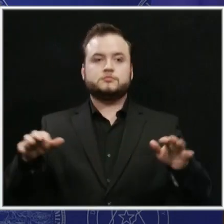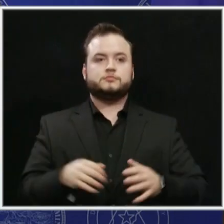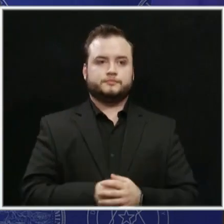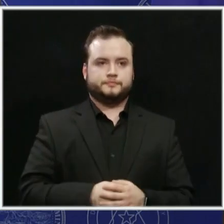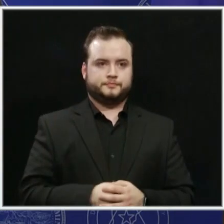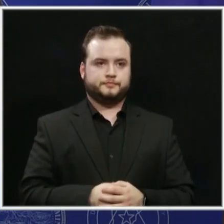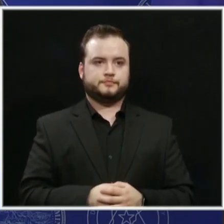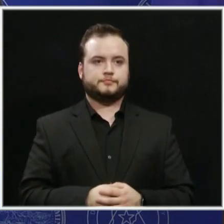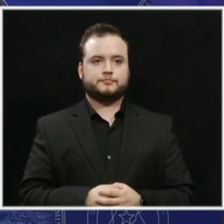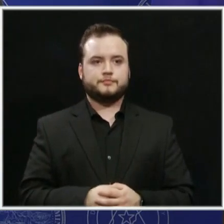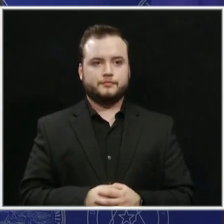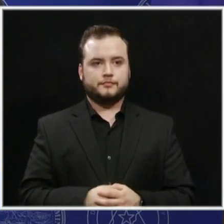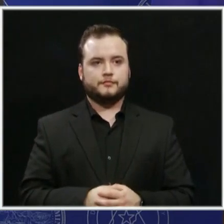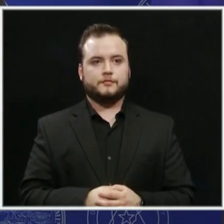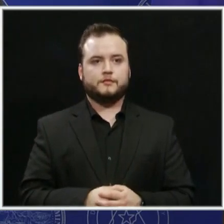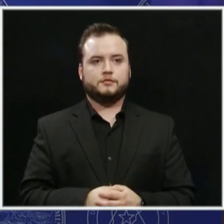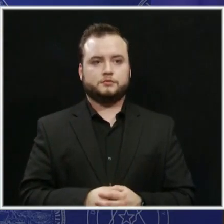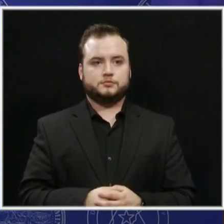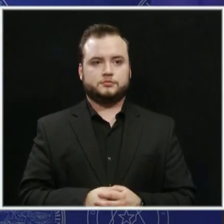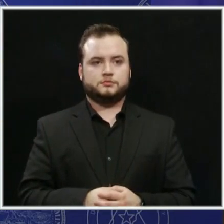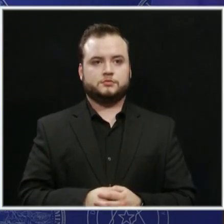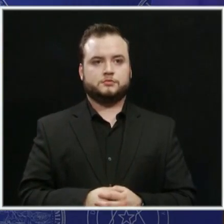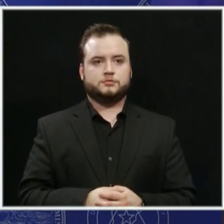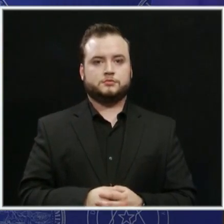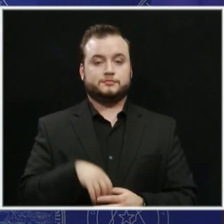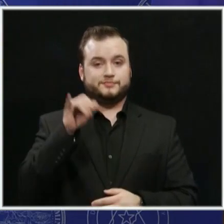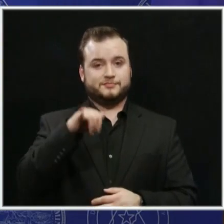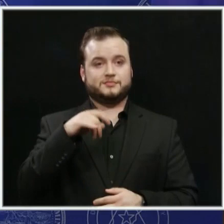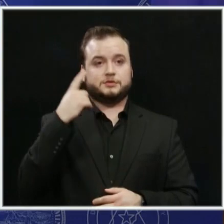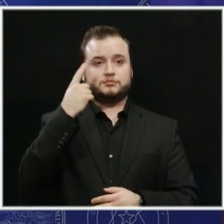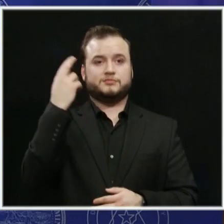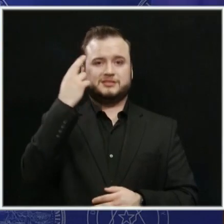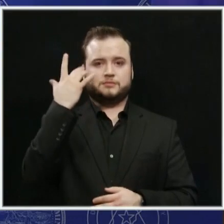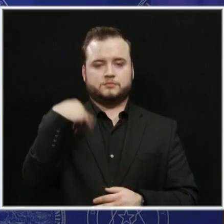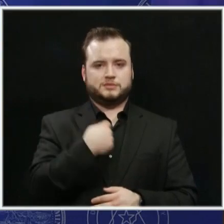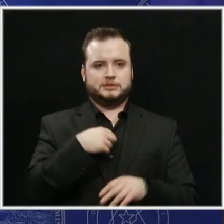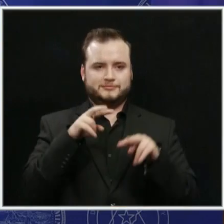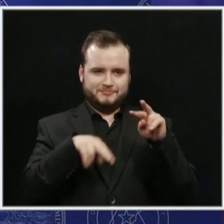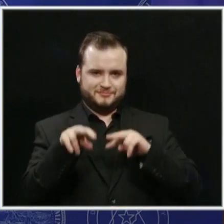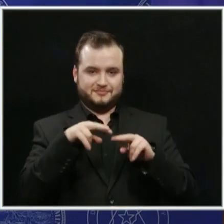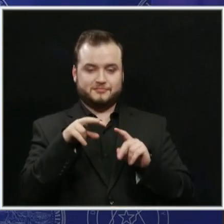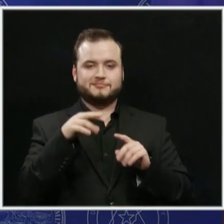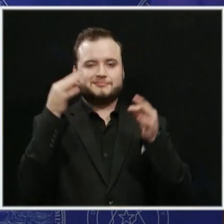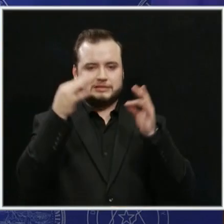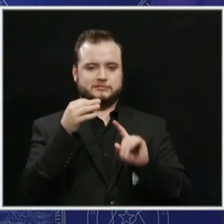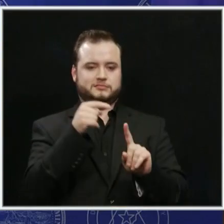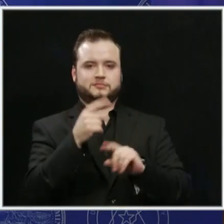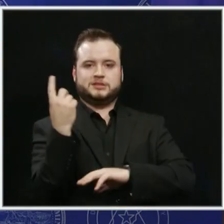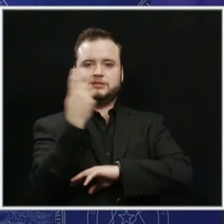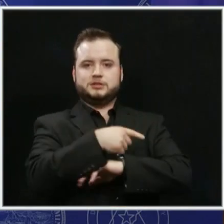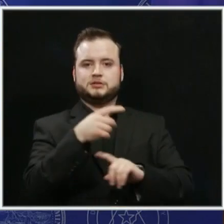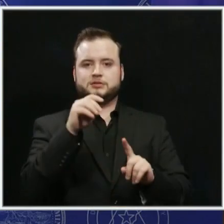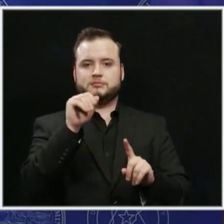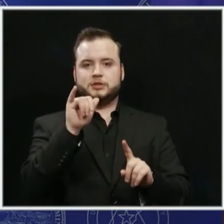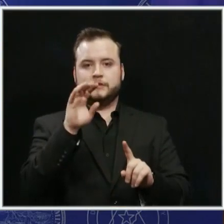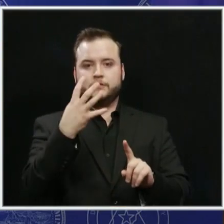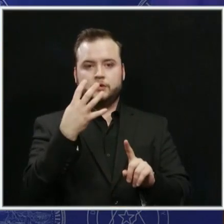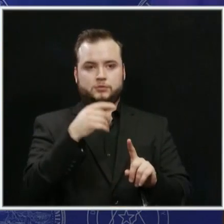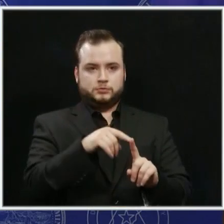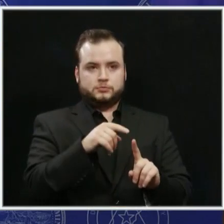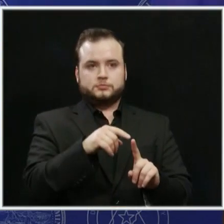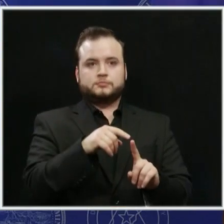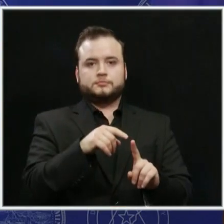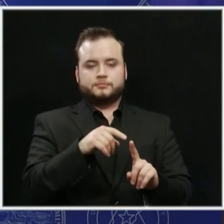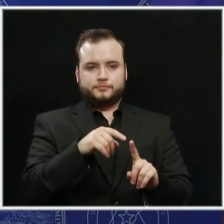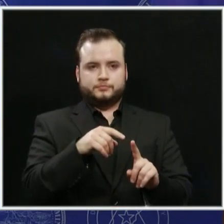why we kind of, just for date purposes, aligned everything, and of course it was before the administration did their May 1st, but aligning everything on May 4th.